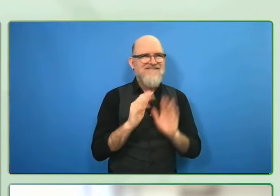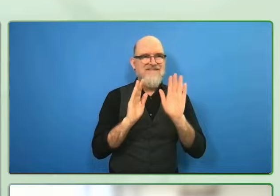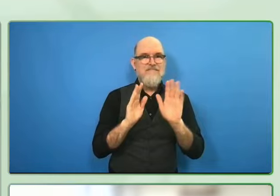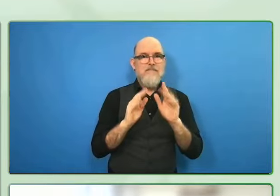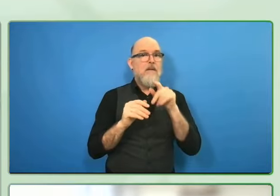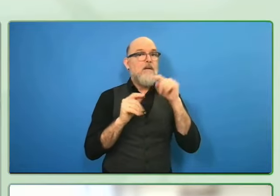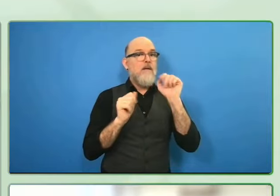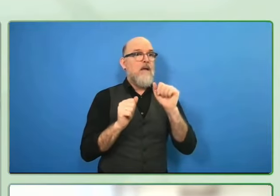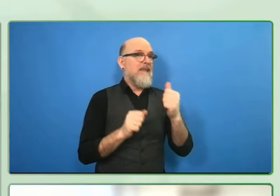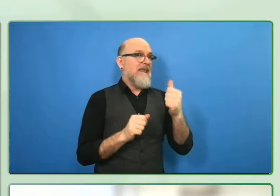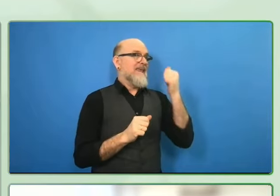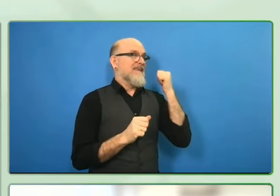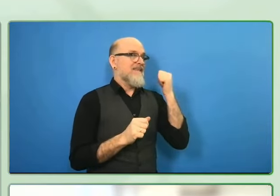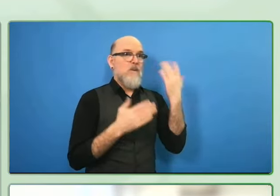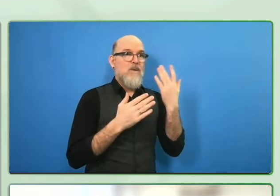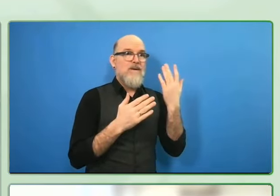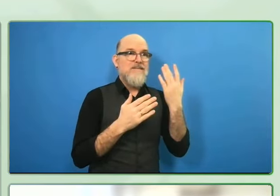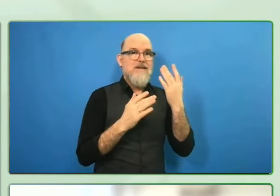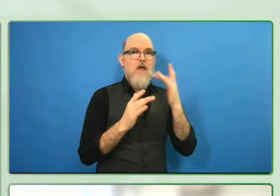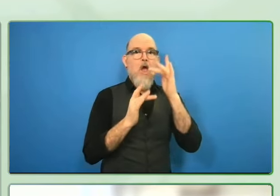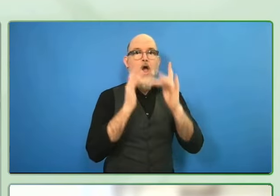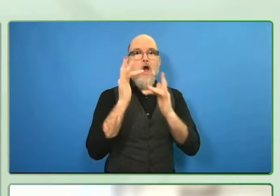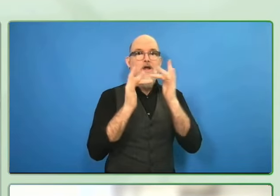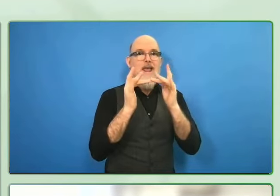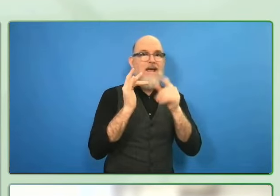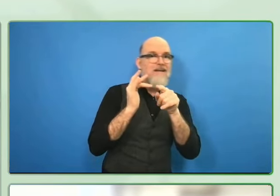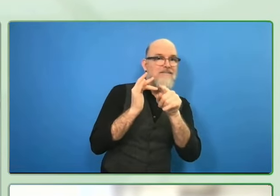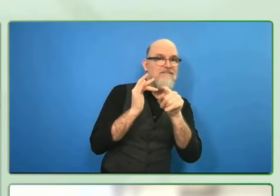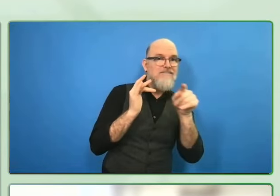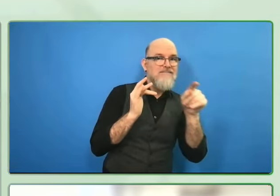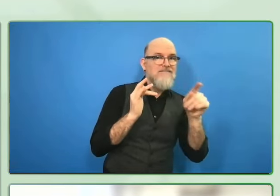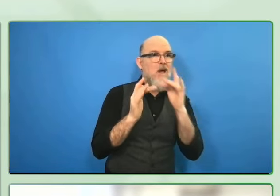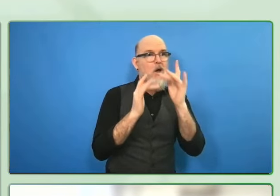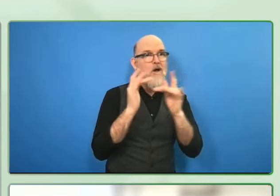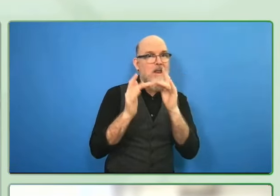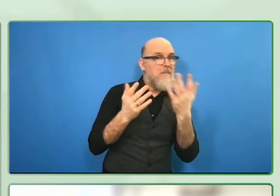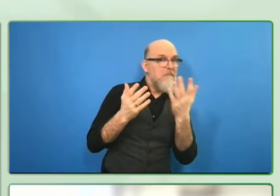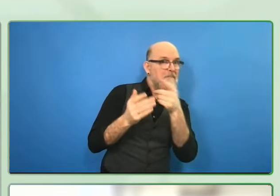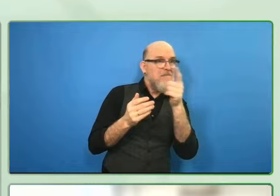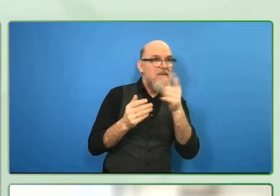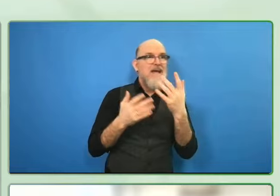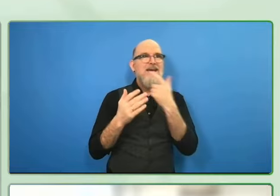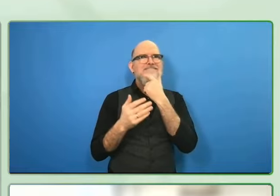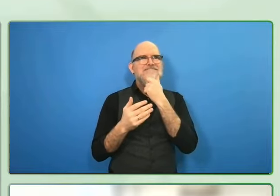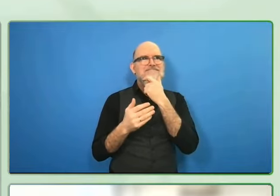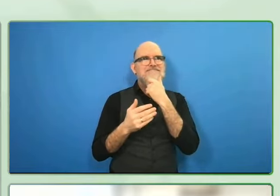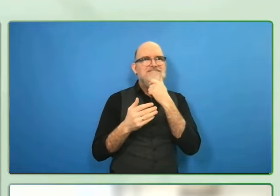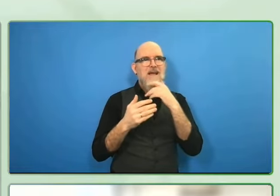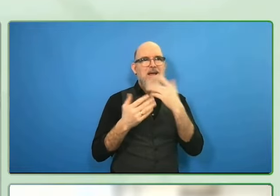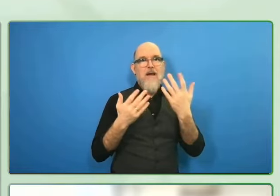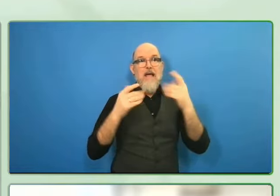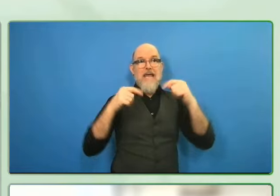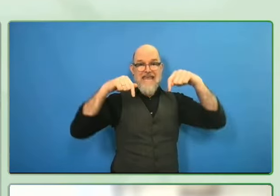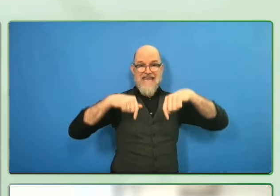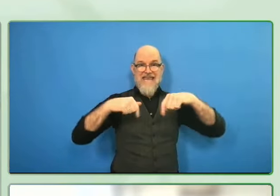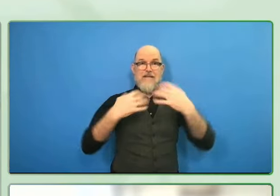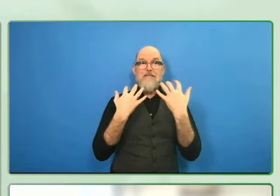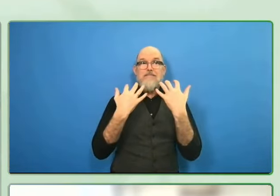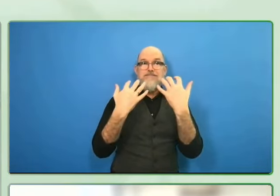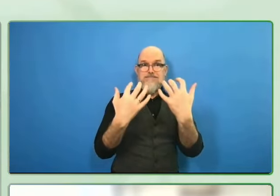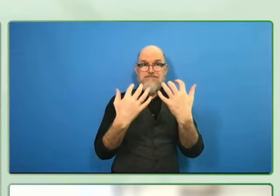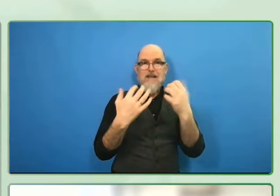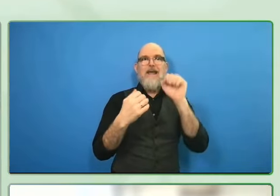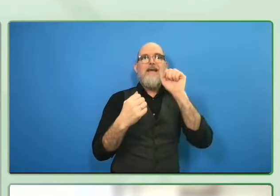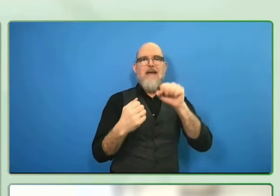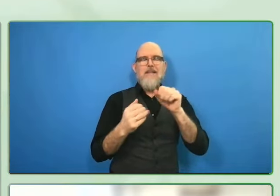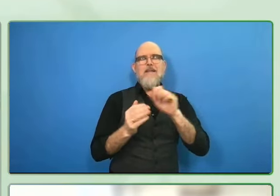not lucky enough to be in the room where we're spreading out the hard copy. I'm going to start with just very quick introductions, and then I want to tell